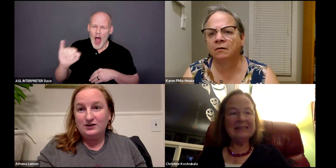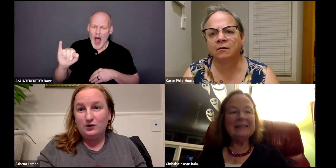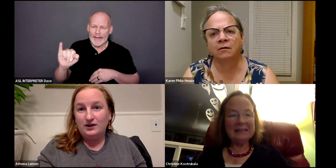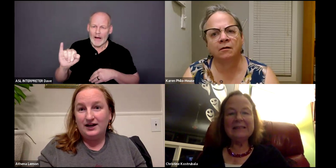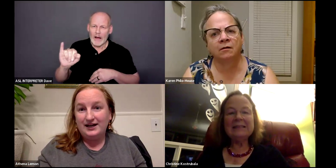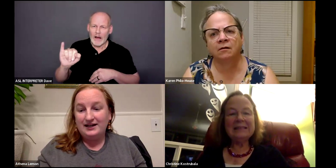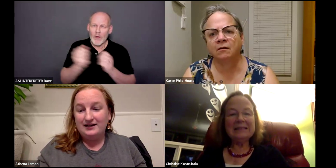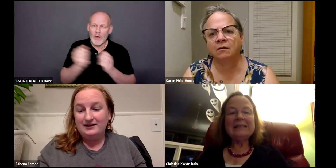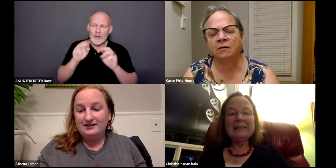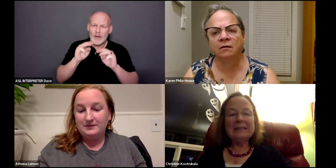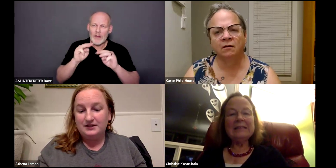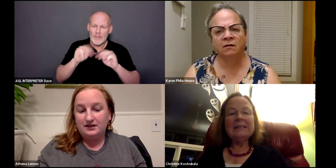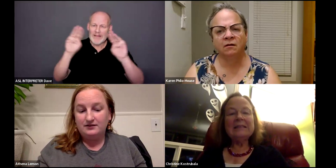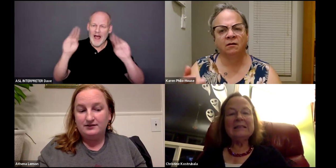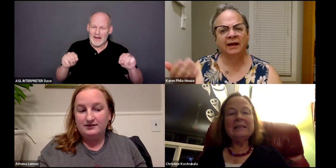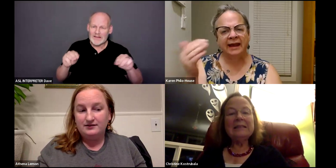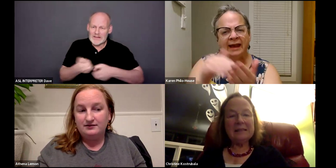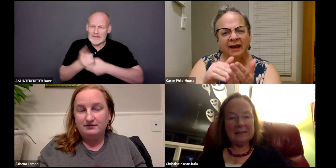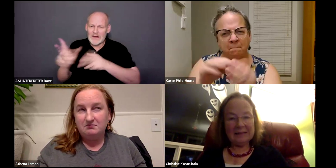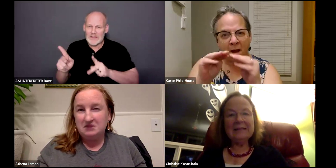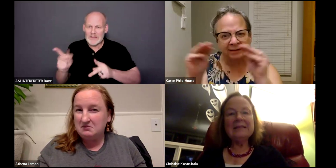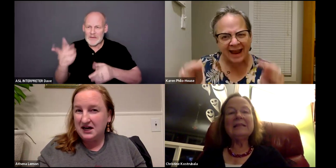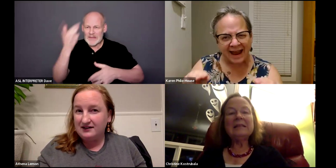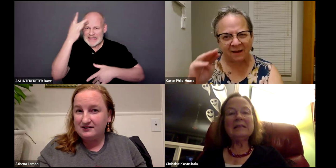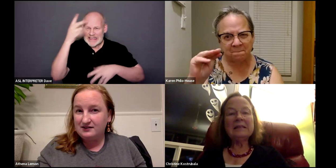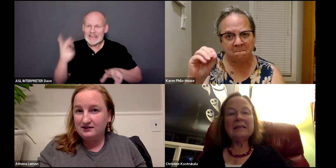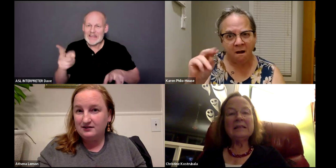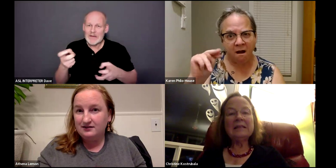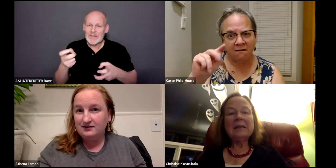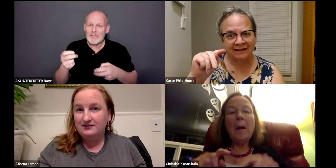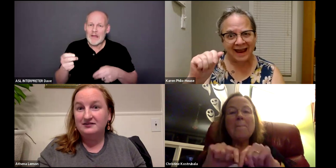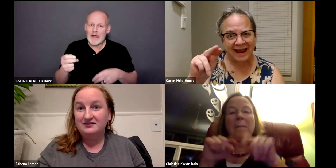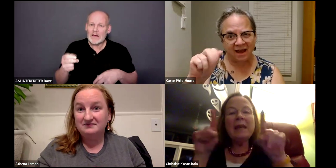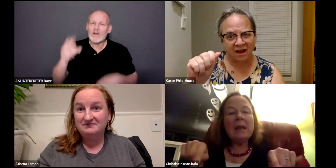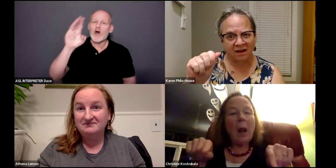there is E. coli in some McDonald's Big Macs.